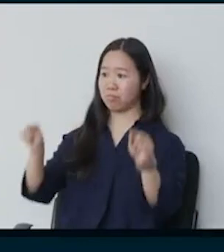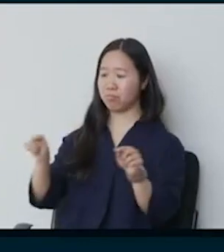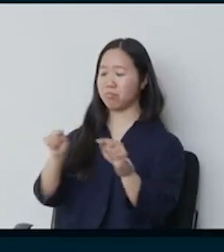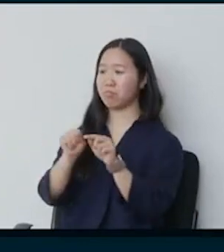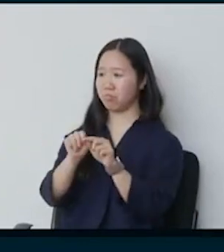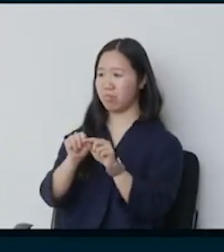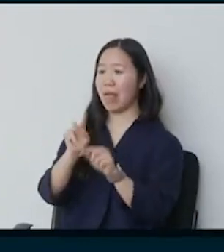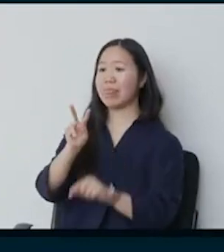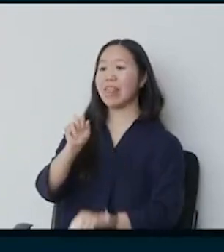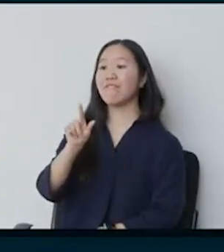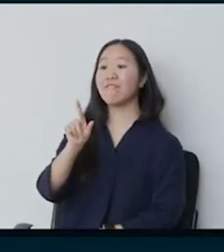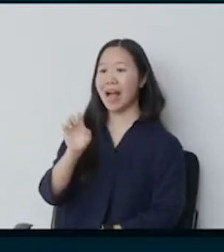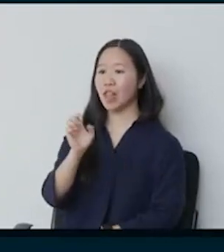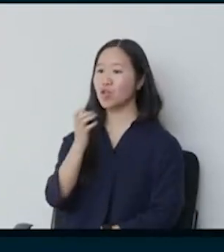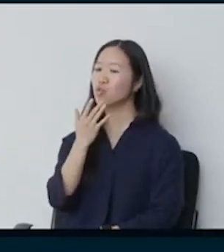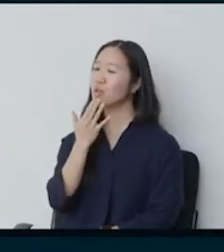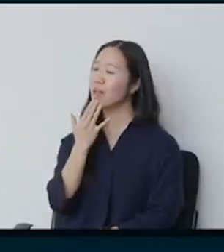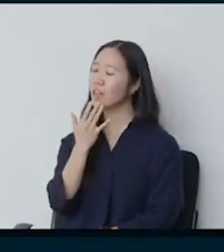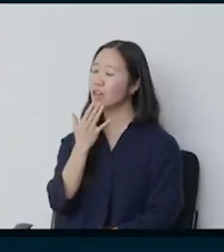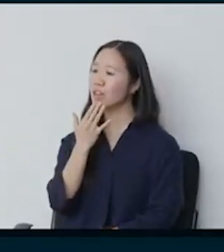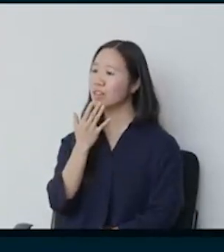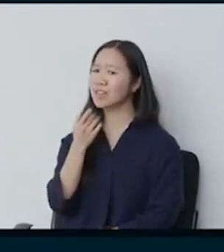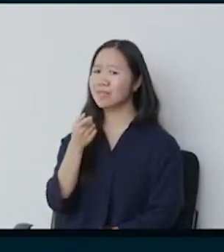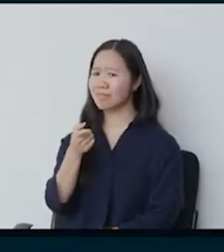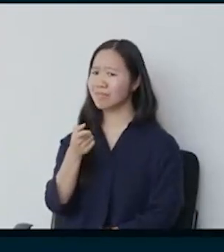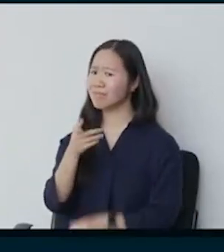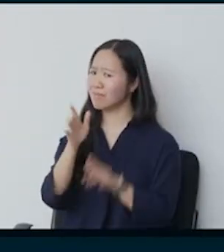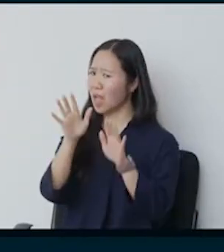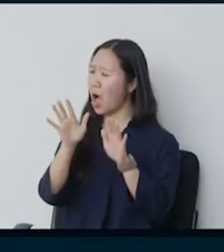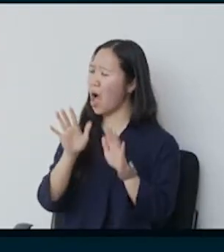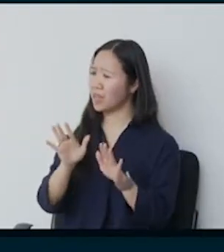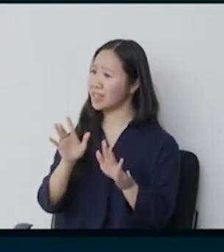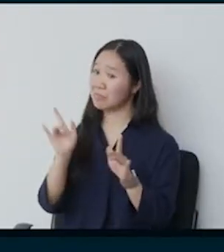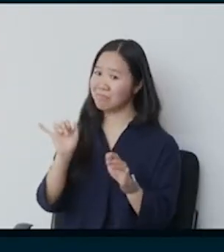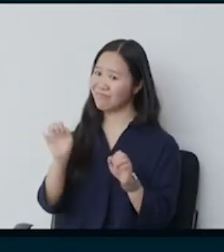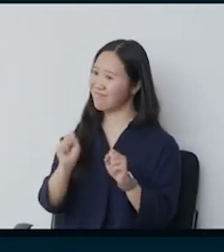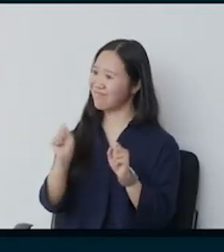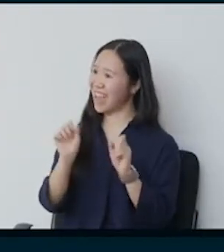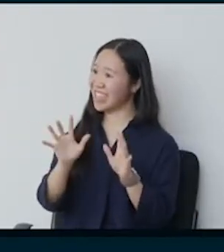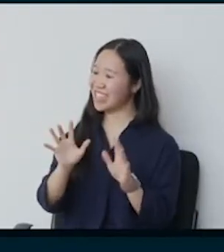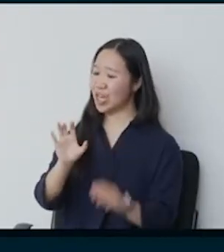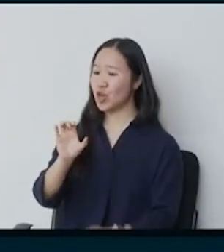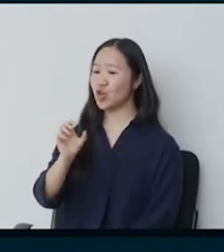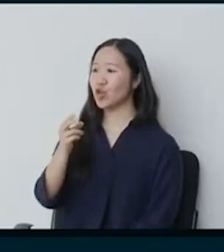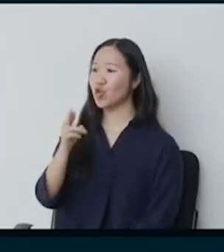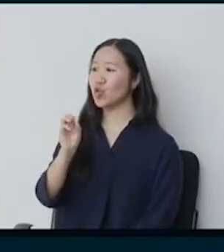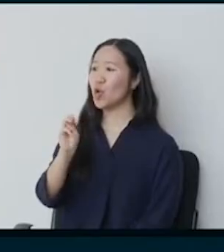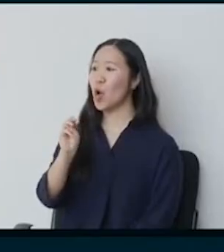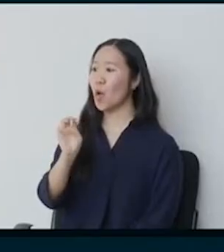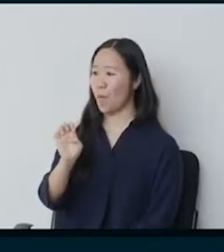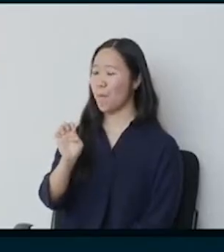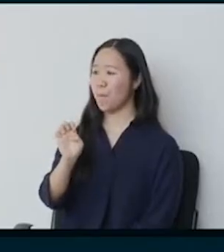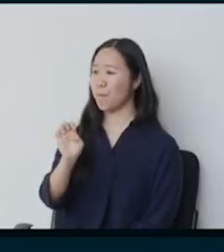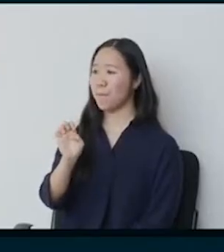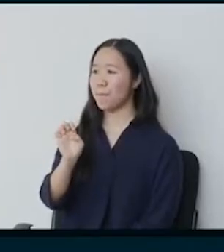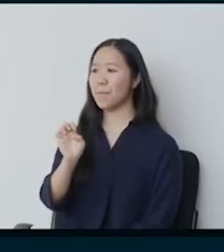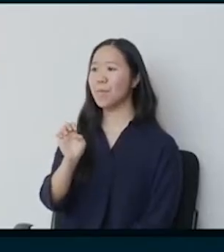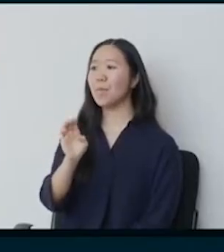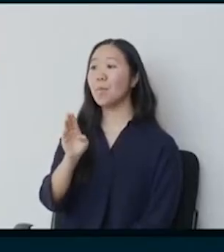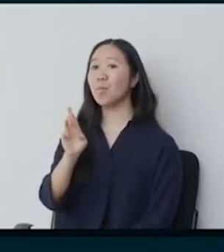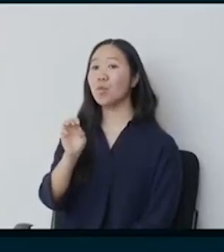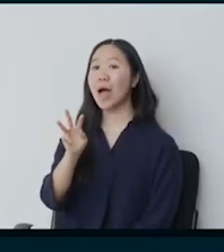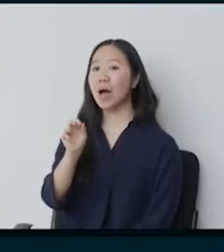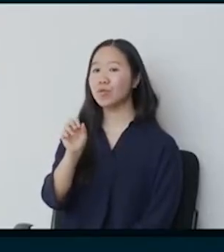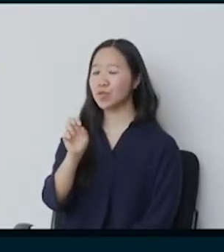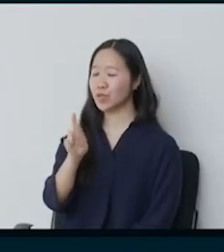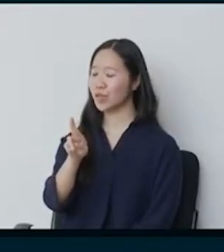So what this outline auto does, it does an awesome thing. It's kind of magical. In the Chrome browser, when you say outline auto,